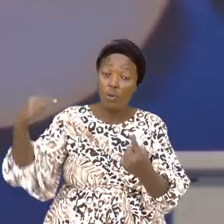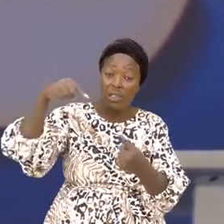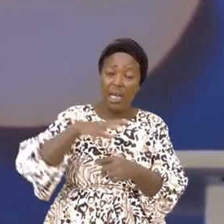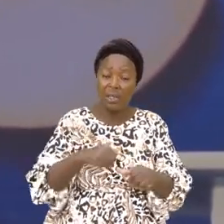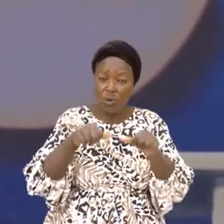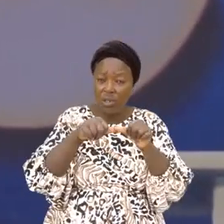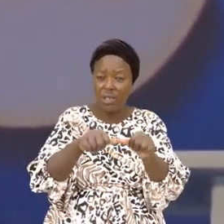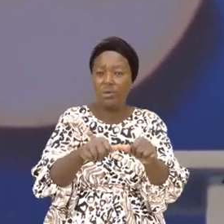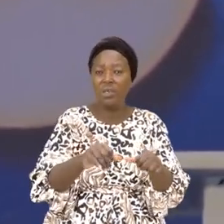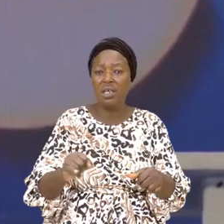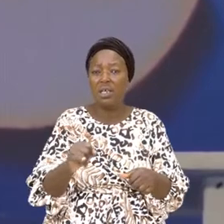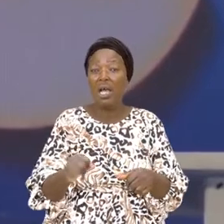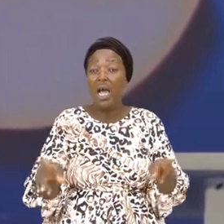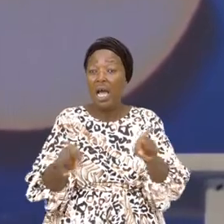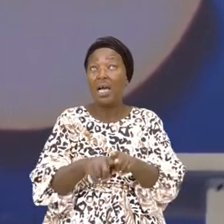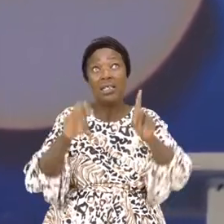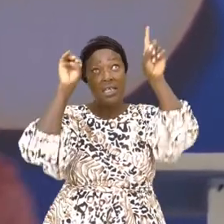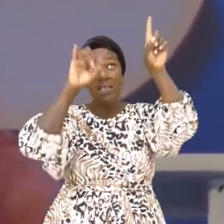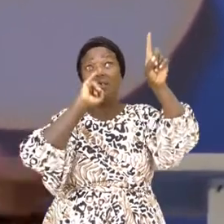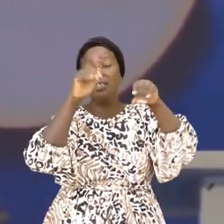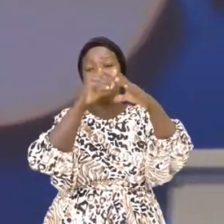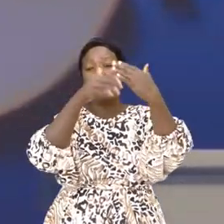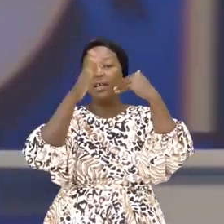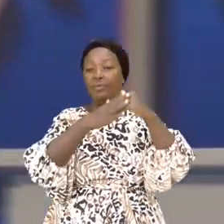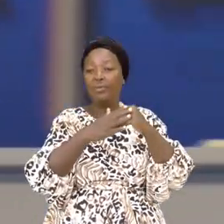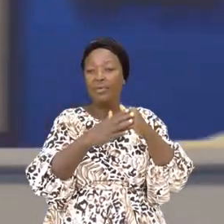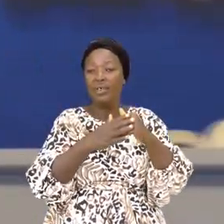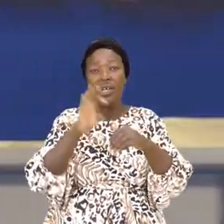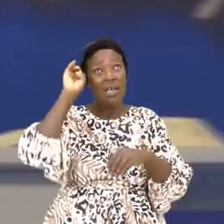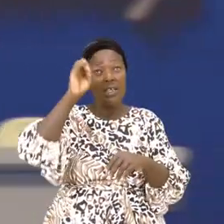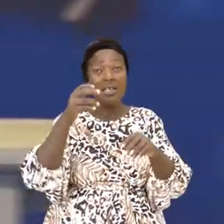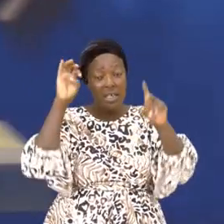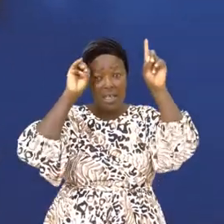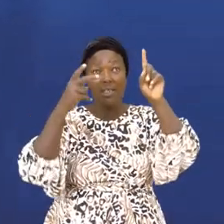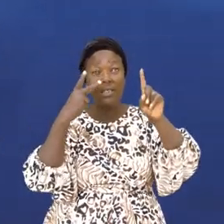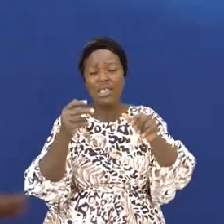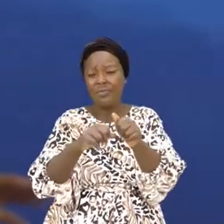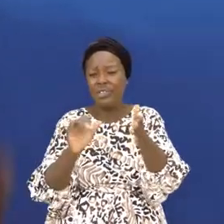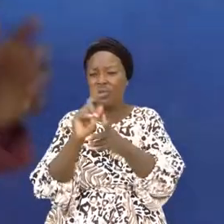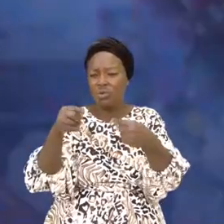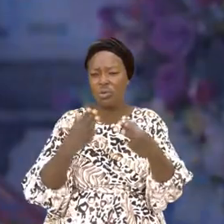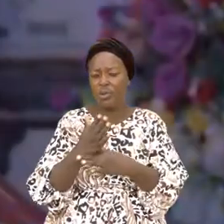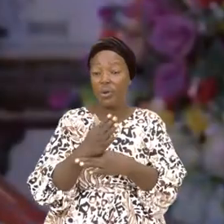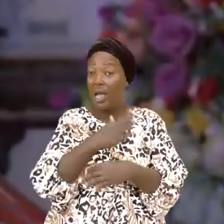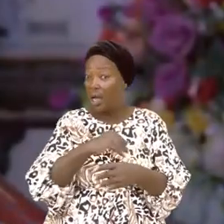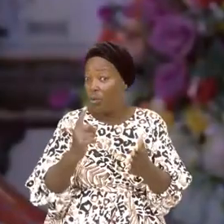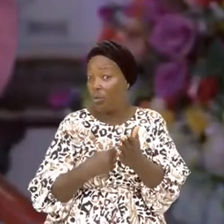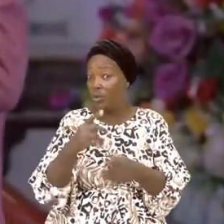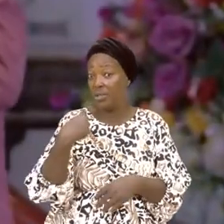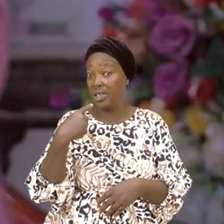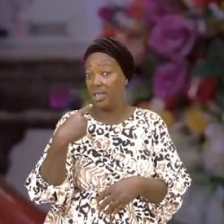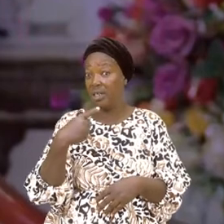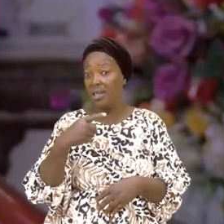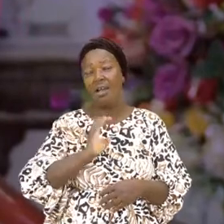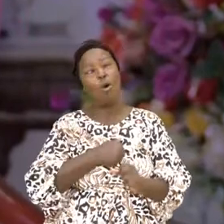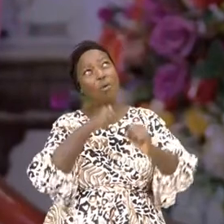continuing as he is in heaven, he sees everything you go through and wants to say,